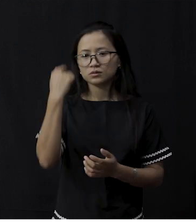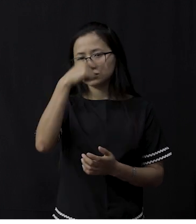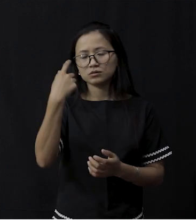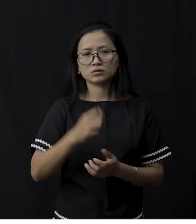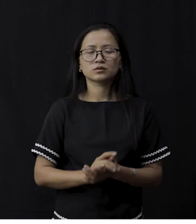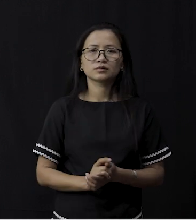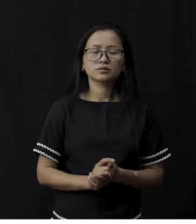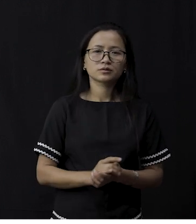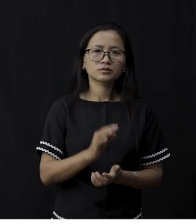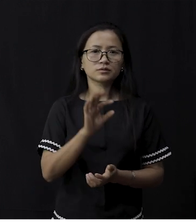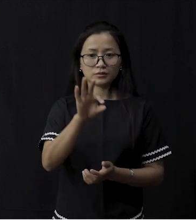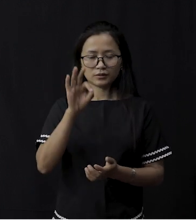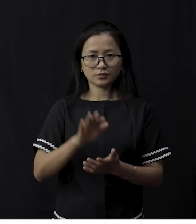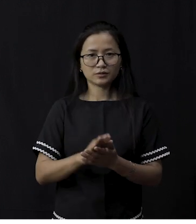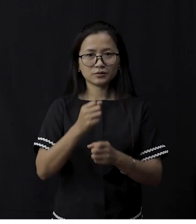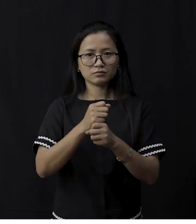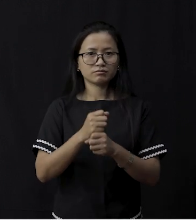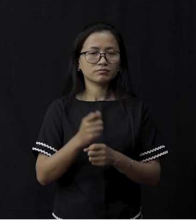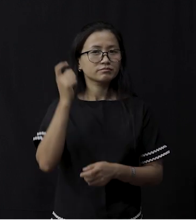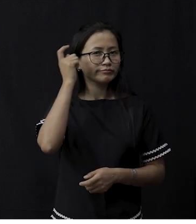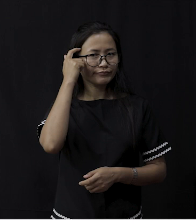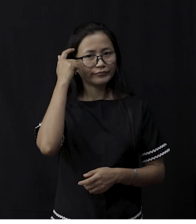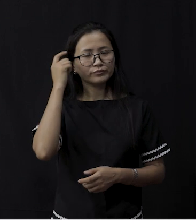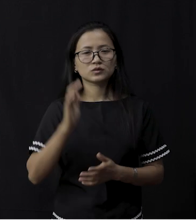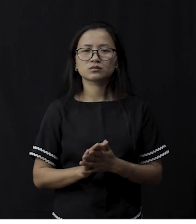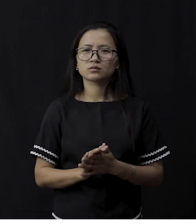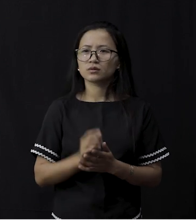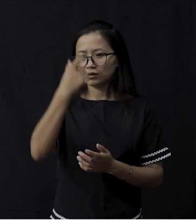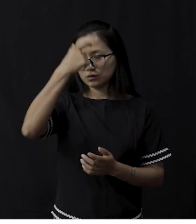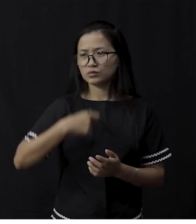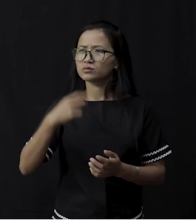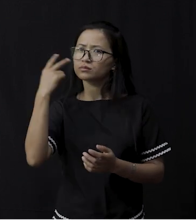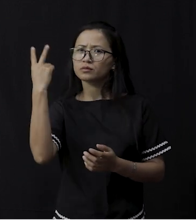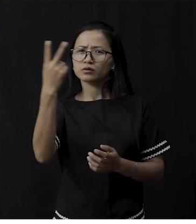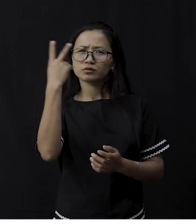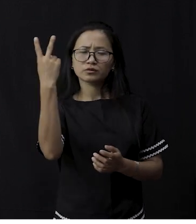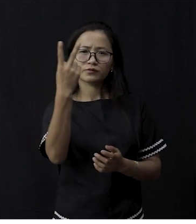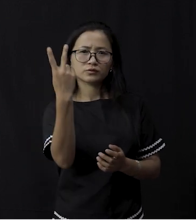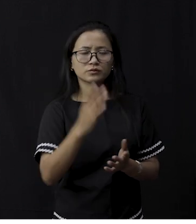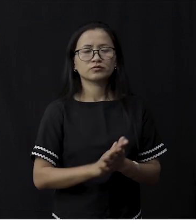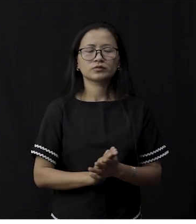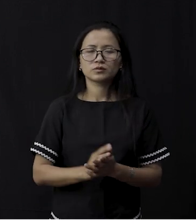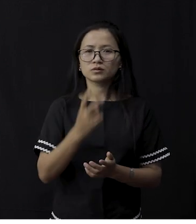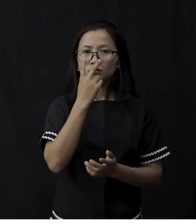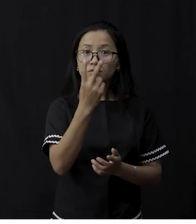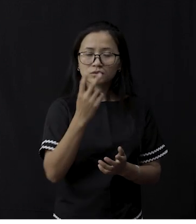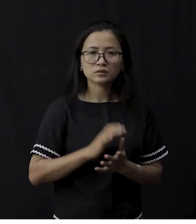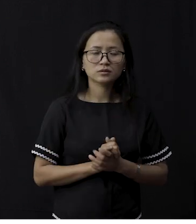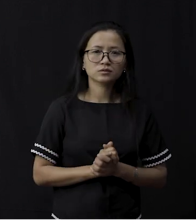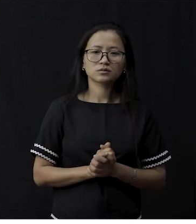this guess? And the tourists come here and see it all the time. So if you live in Kohima, you would know